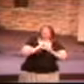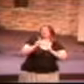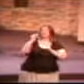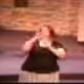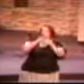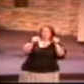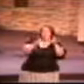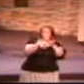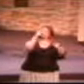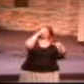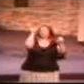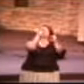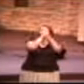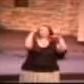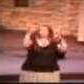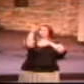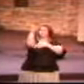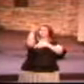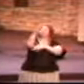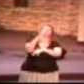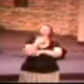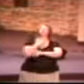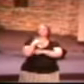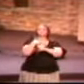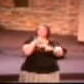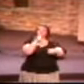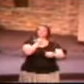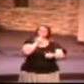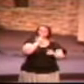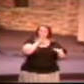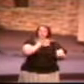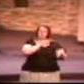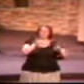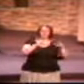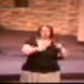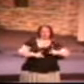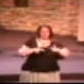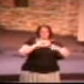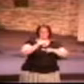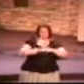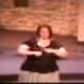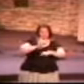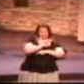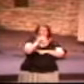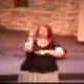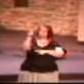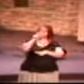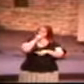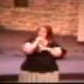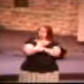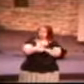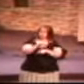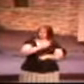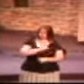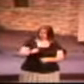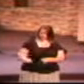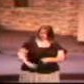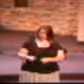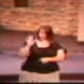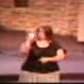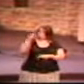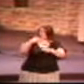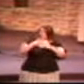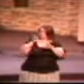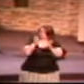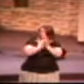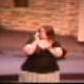preaching, and of imagination, as we dare to live into this kingdom of which you are king. For it's in your